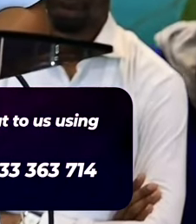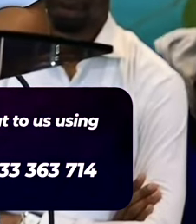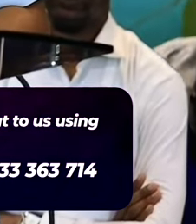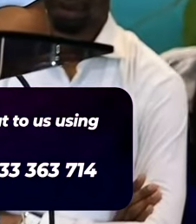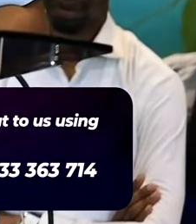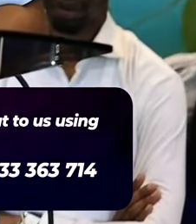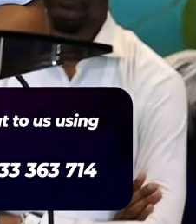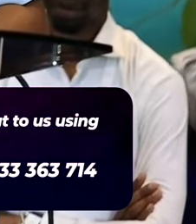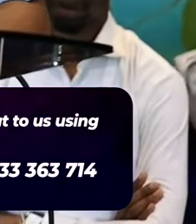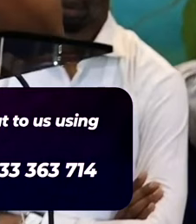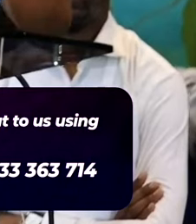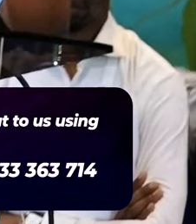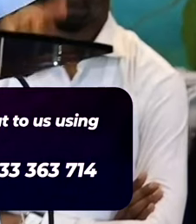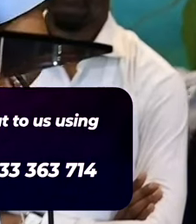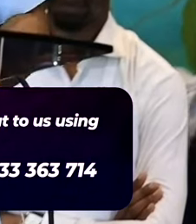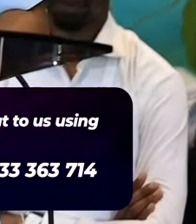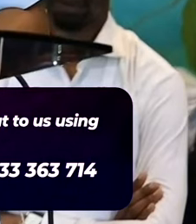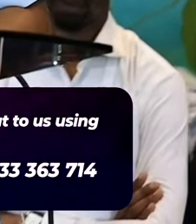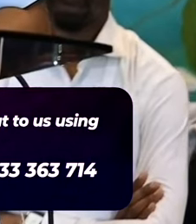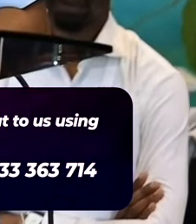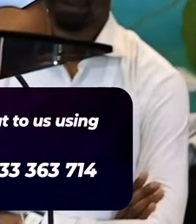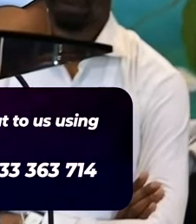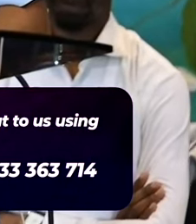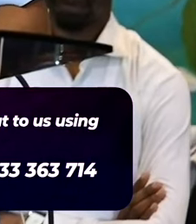Tonight, any relationship